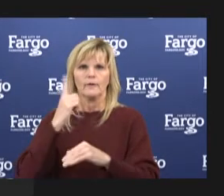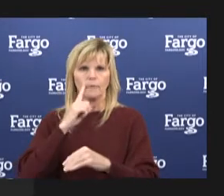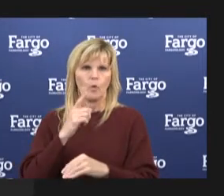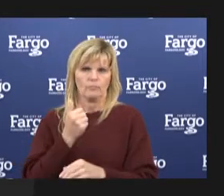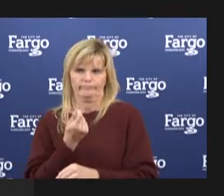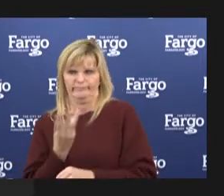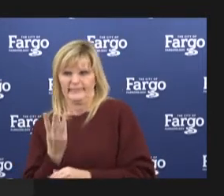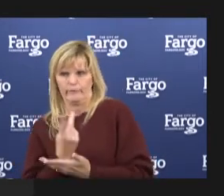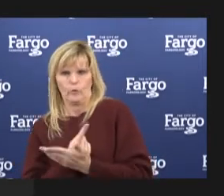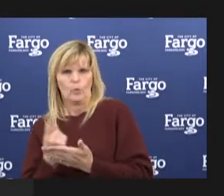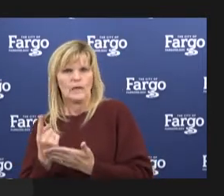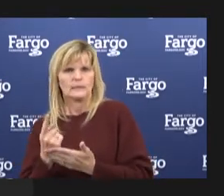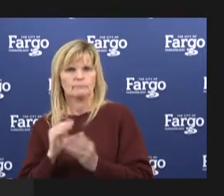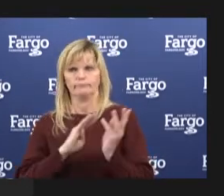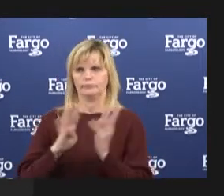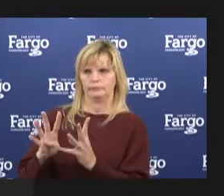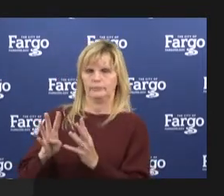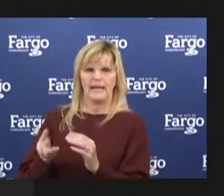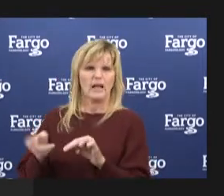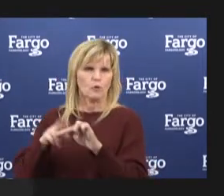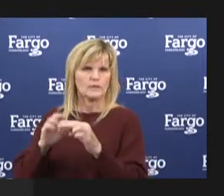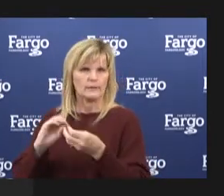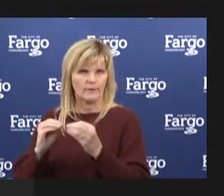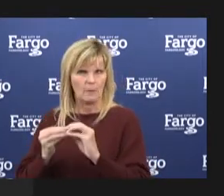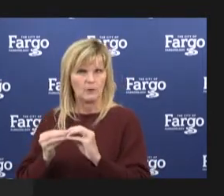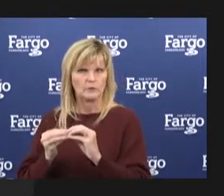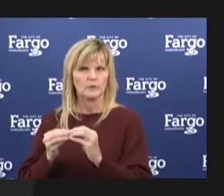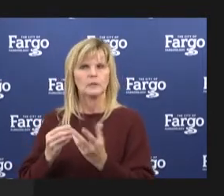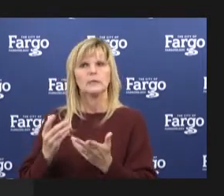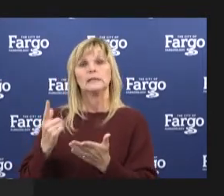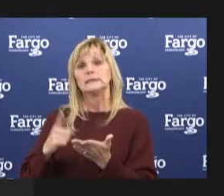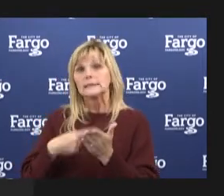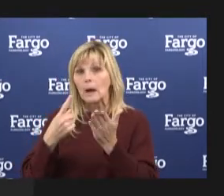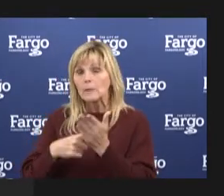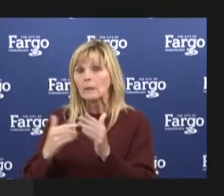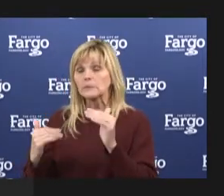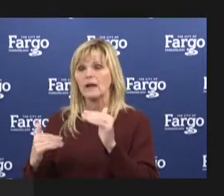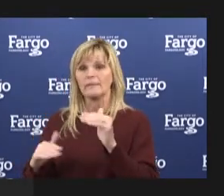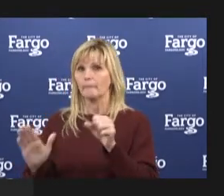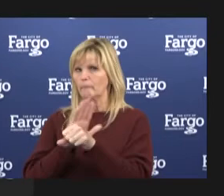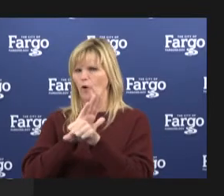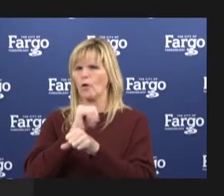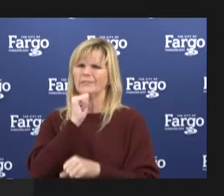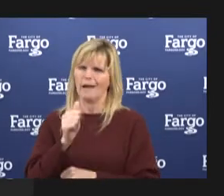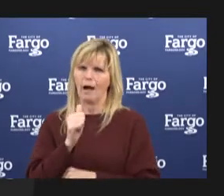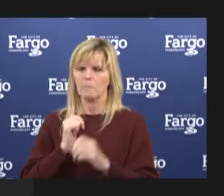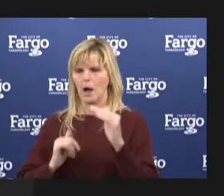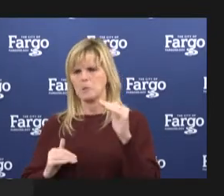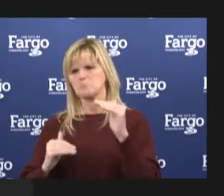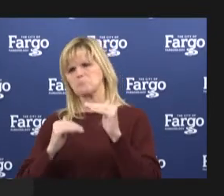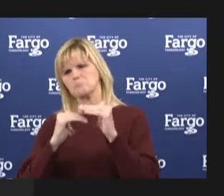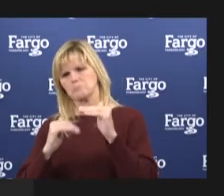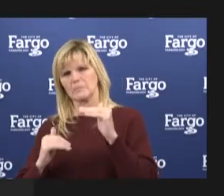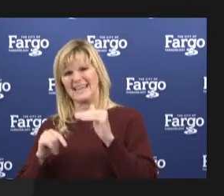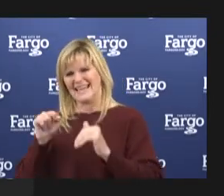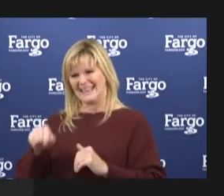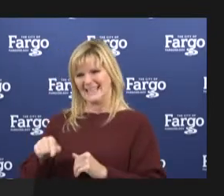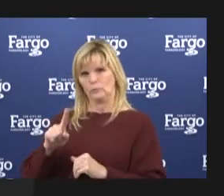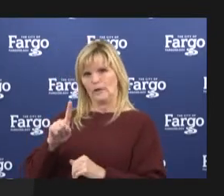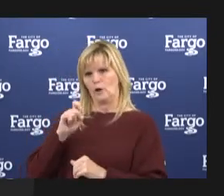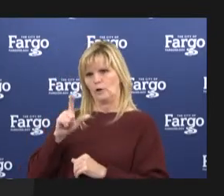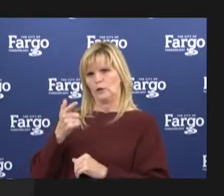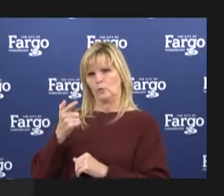several weeks, and it's sometimes been near capacity. As of this morning, for example, we had